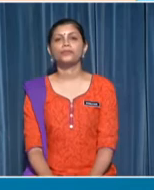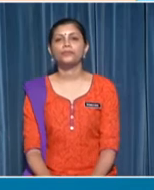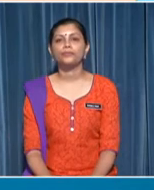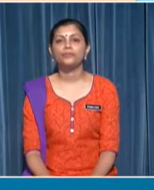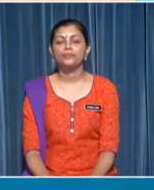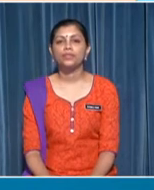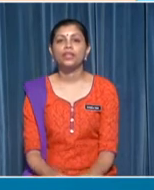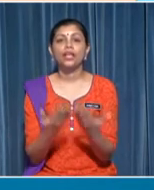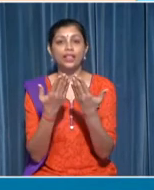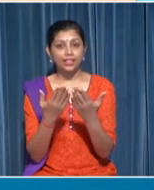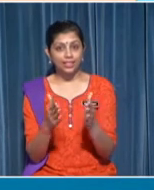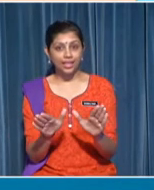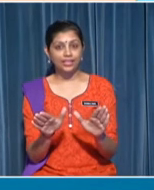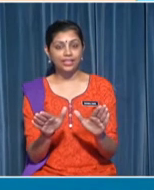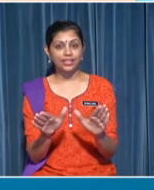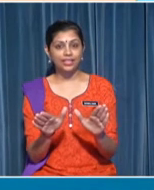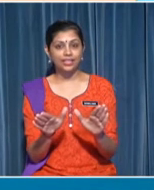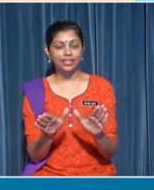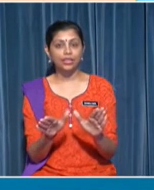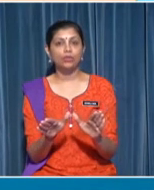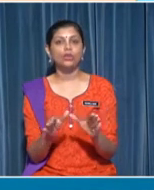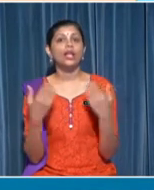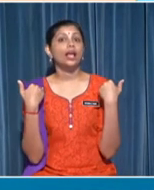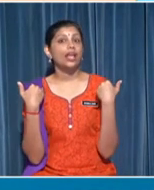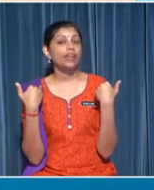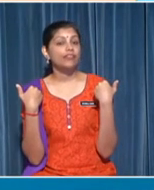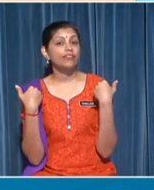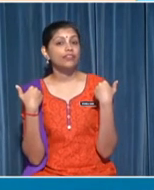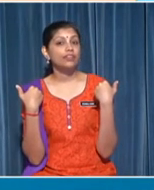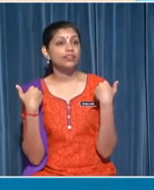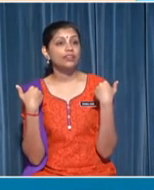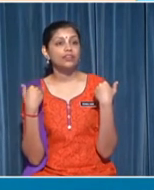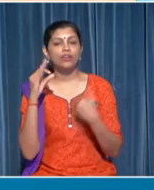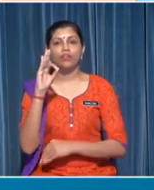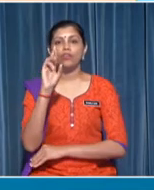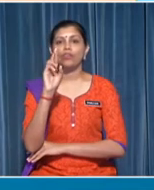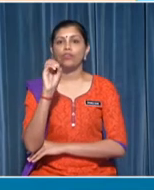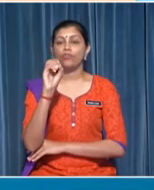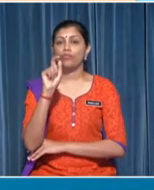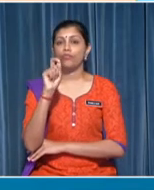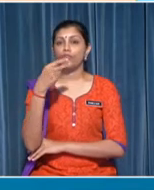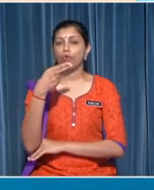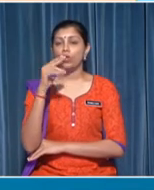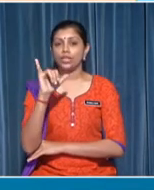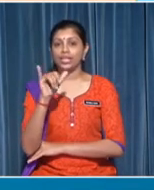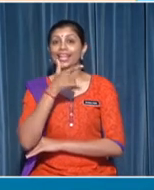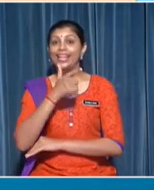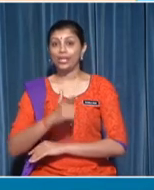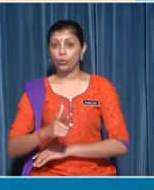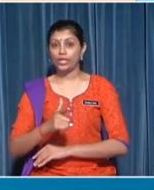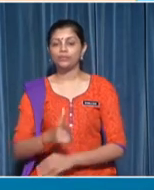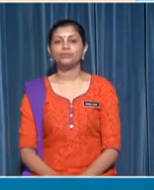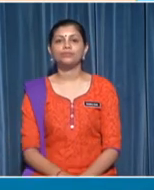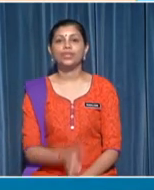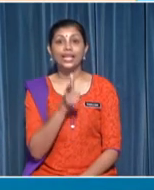then produce a frothy liquid that was once the food that we eat. It will